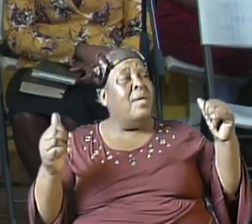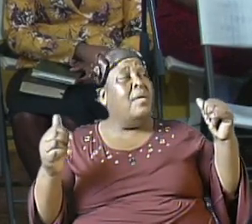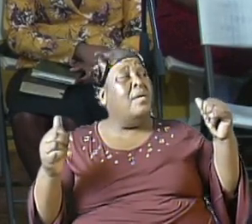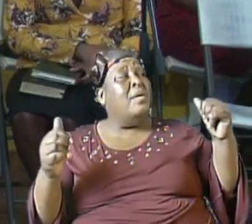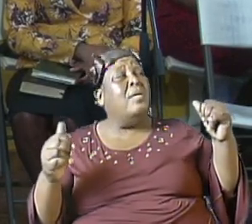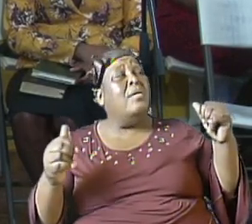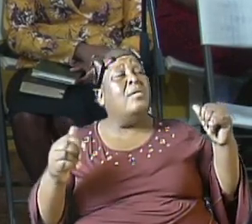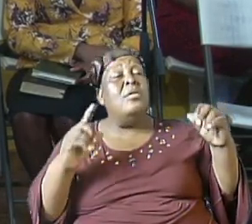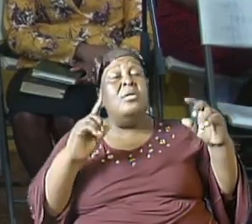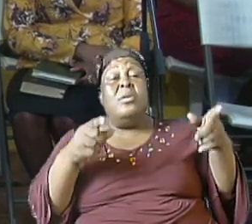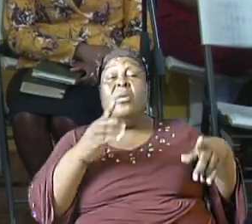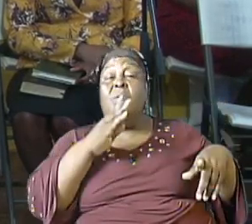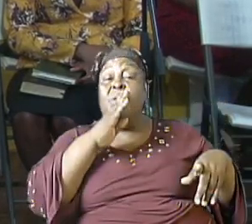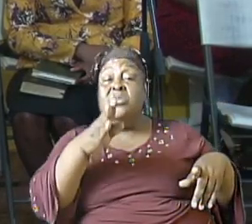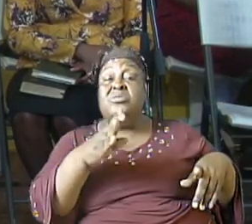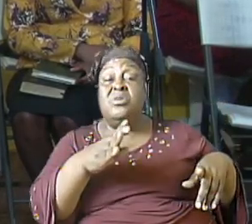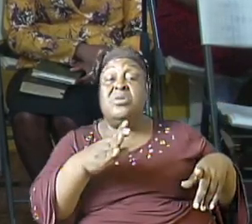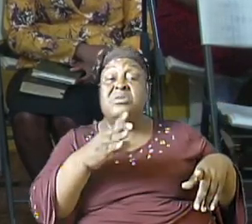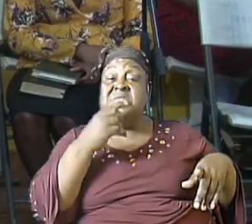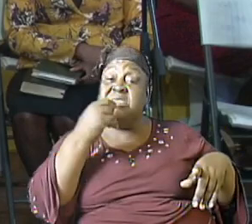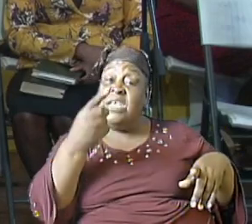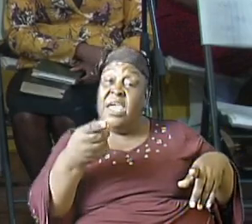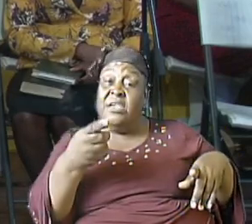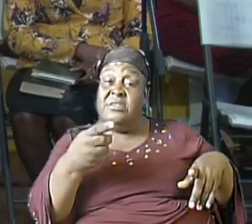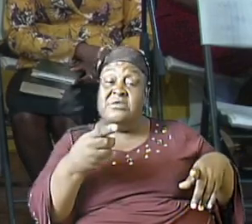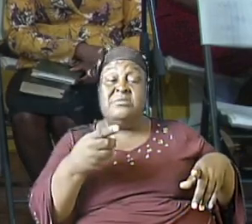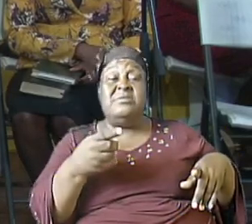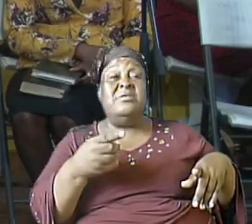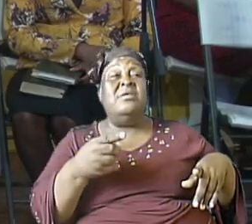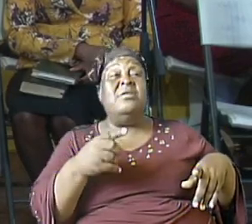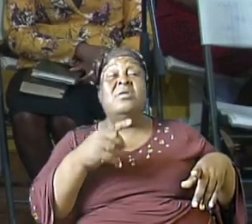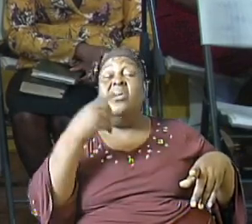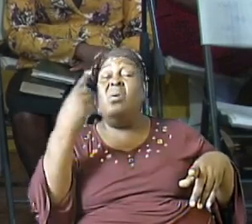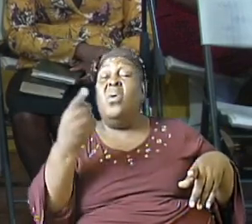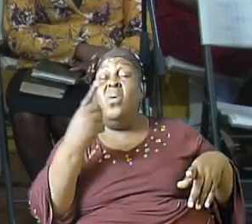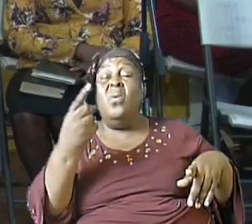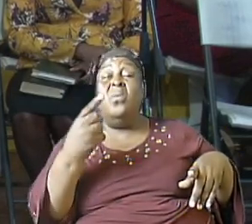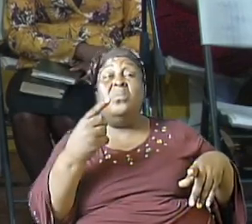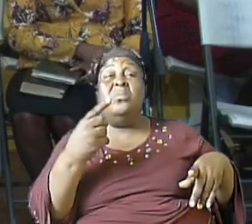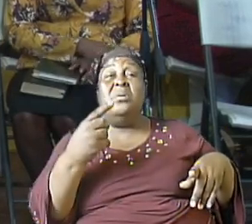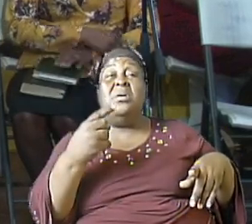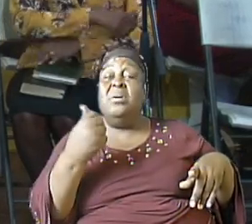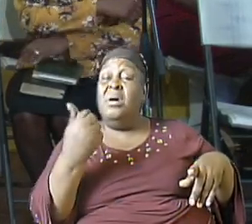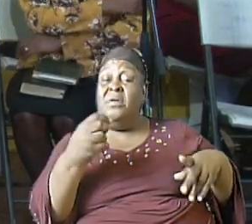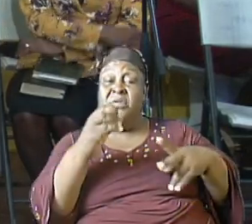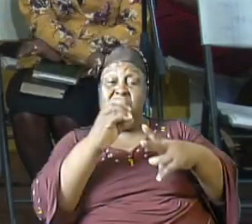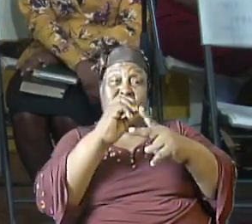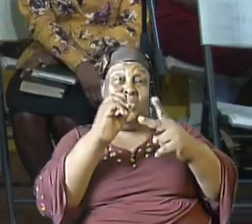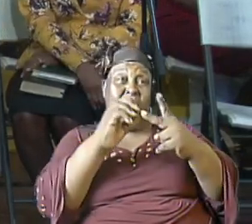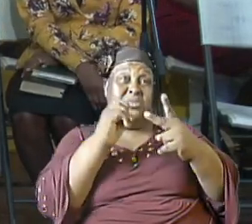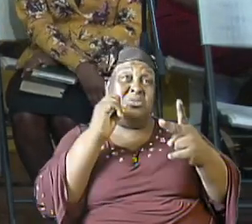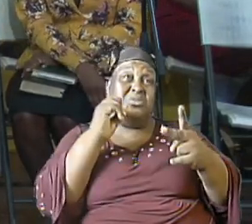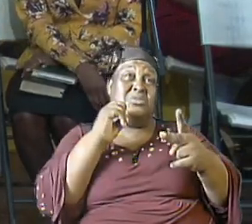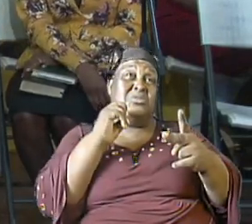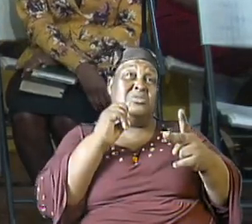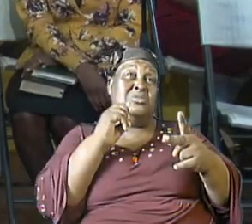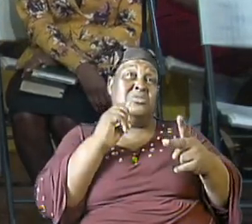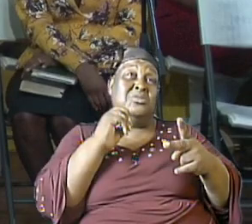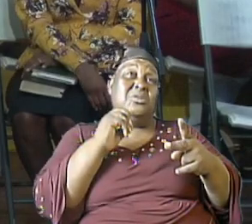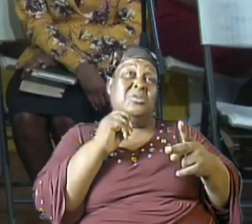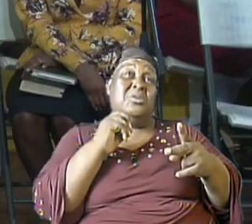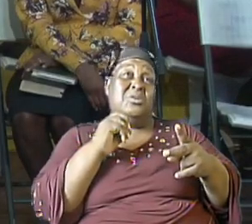I am going to be fair to you and just put it as clearly as possible. The only other choice is the